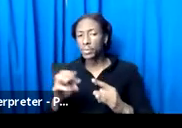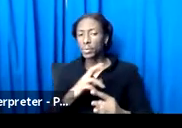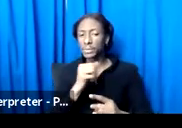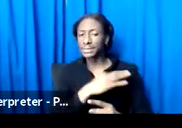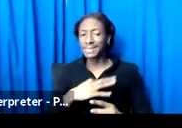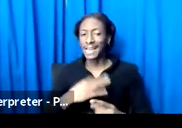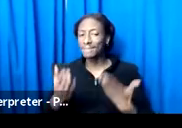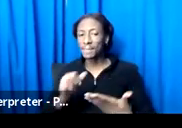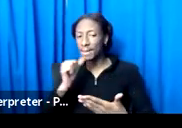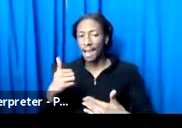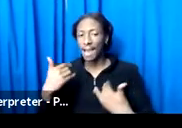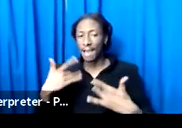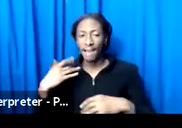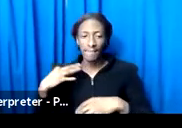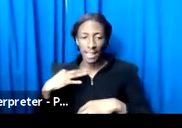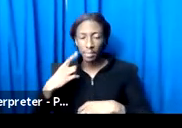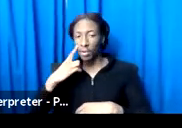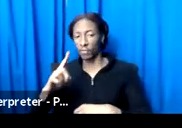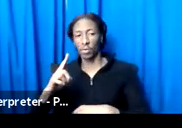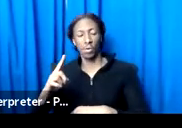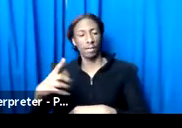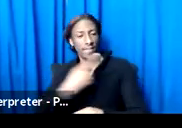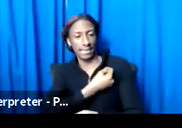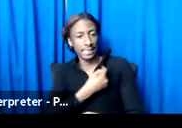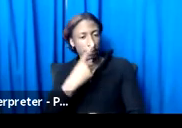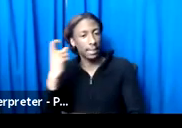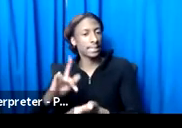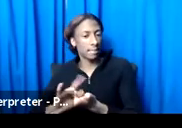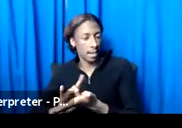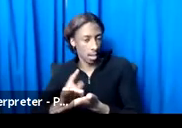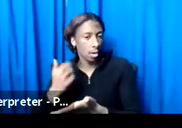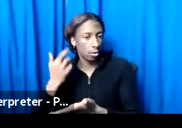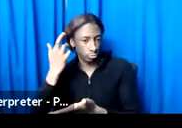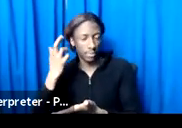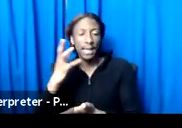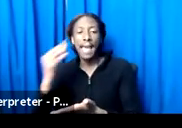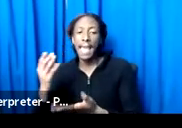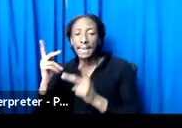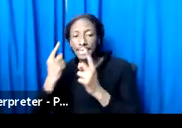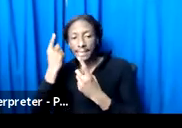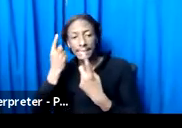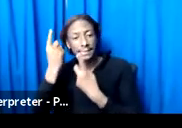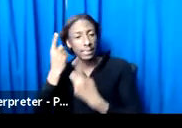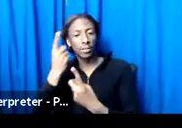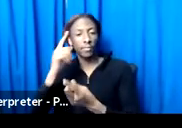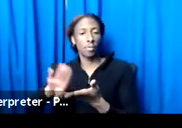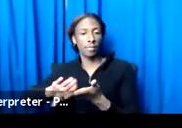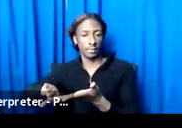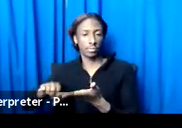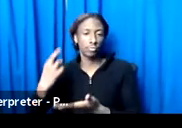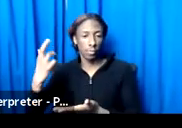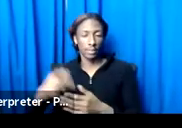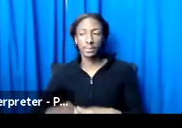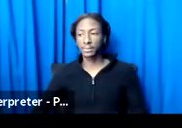COVID-19 vaccine due to medical or other conditions and should be considered by camps for exemptions to COVID-19 vaccine requirements. Next